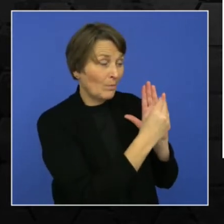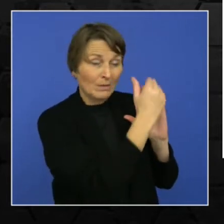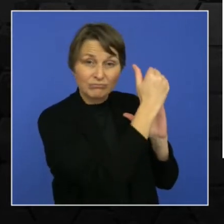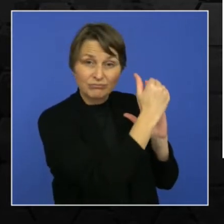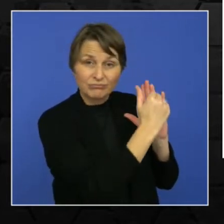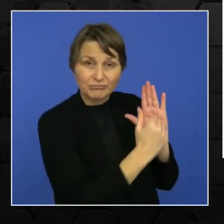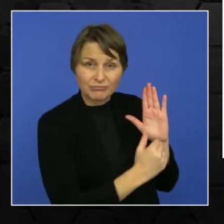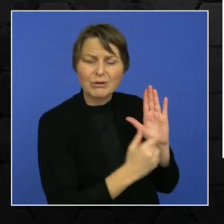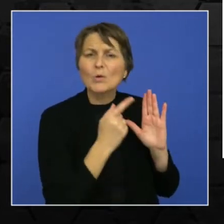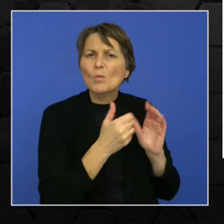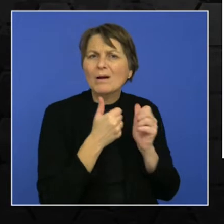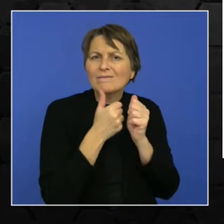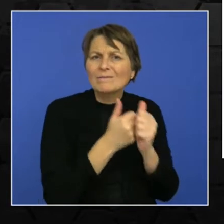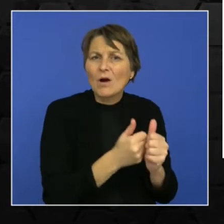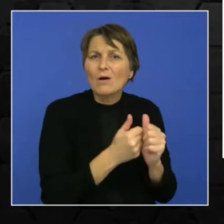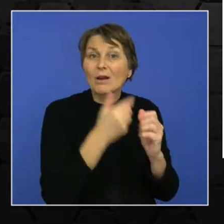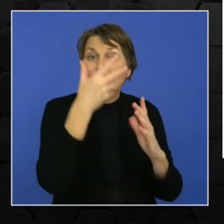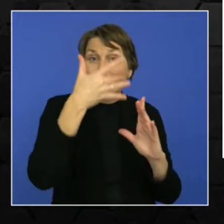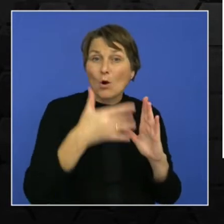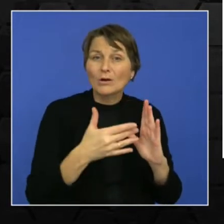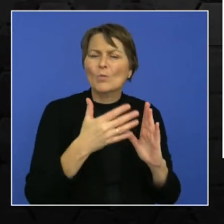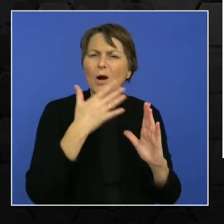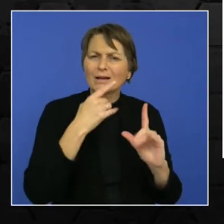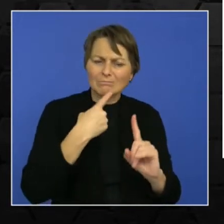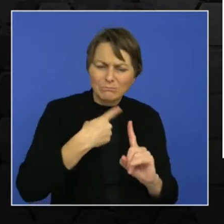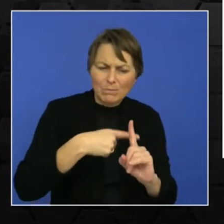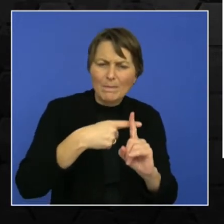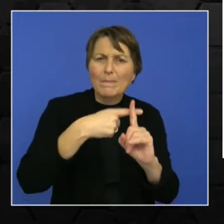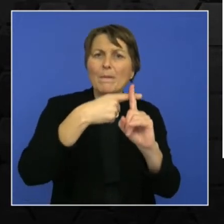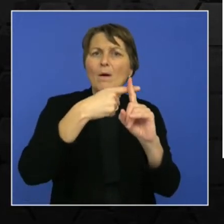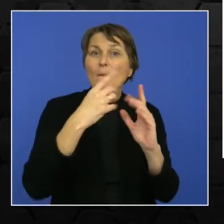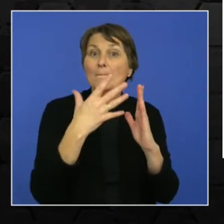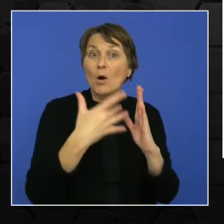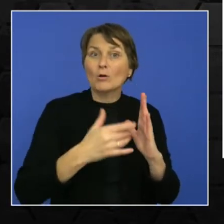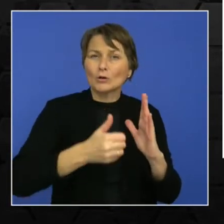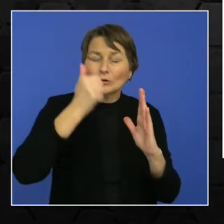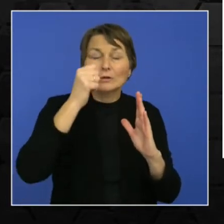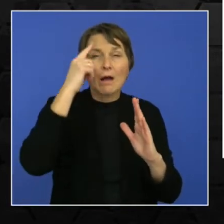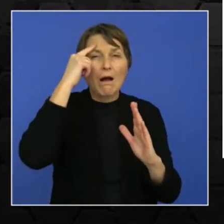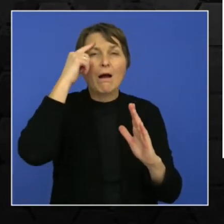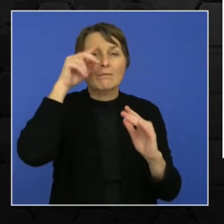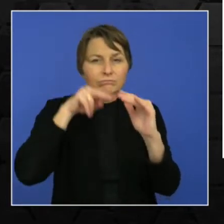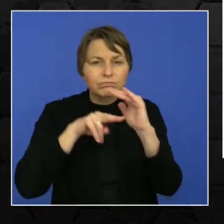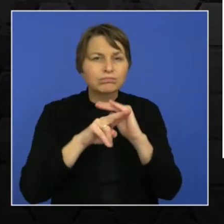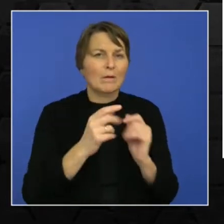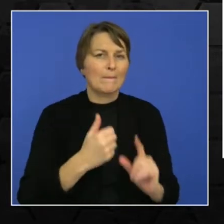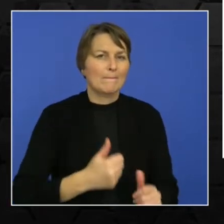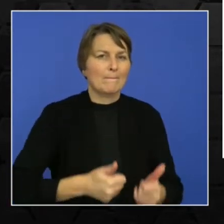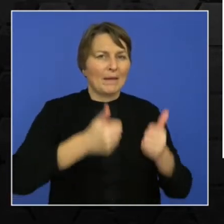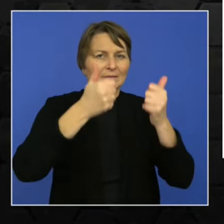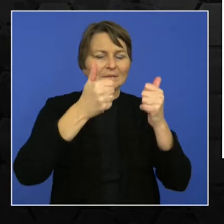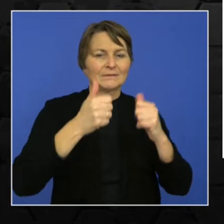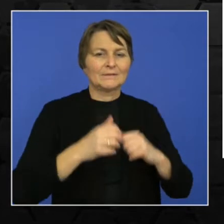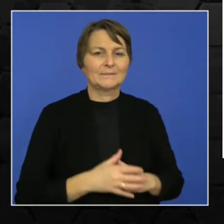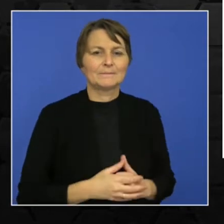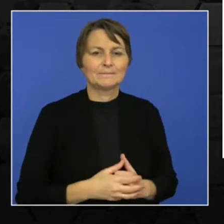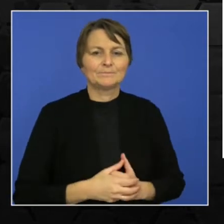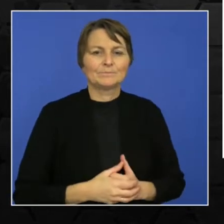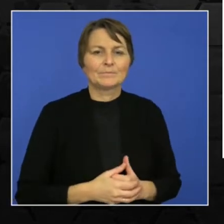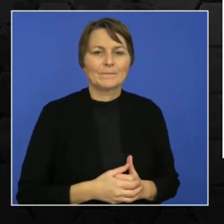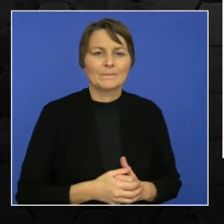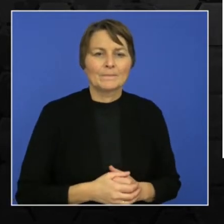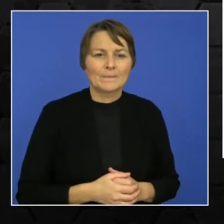if you create a better model, a better prediction, so I have to reiterate it. So again, I'm then given the depth of what is